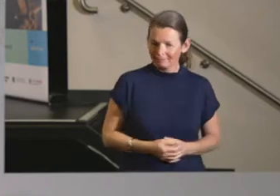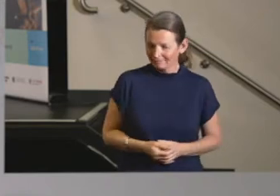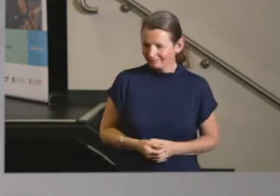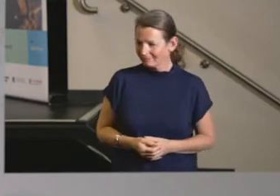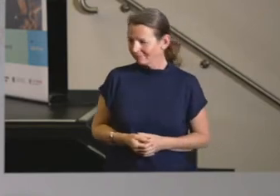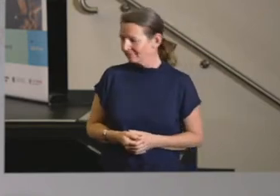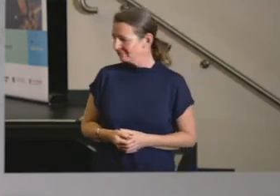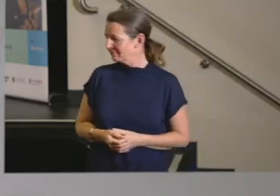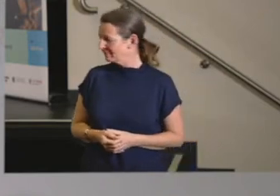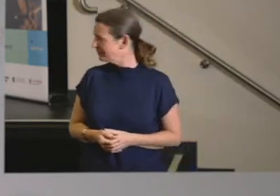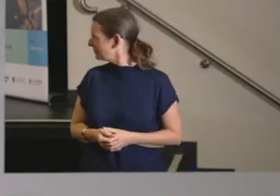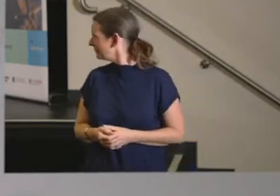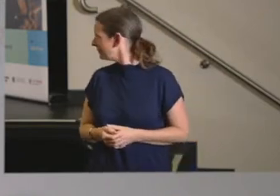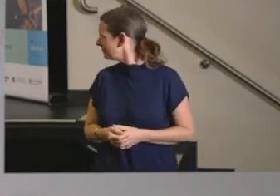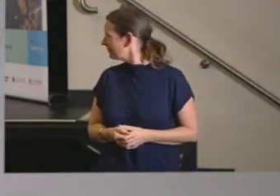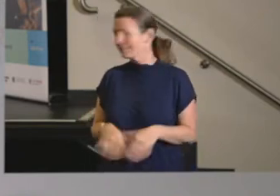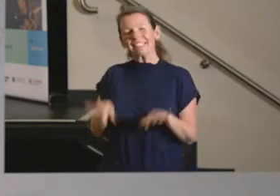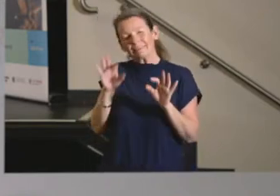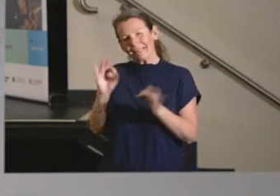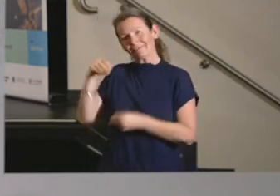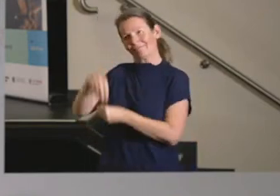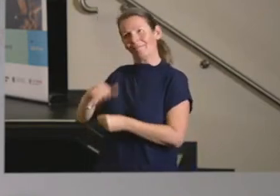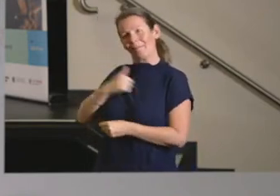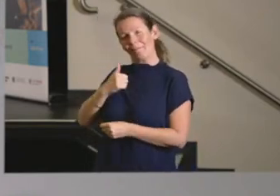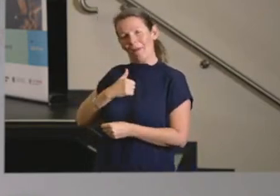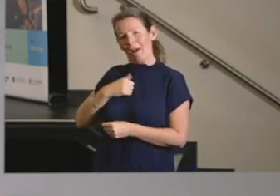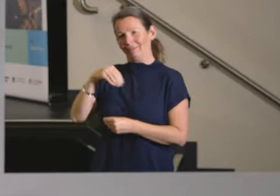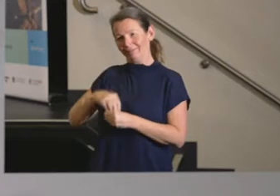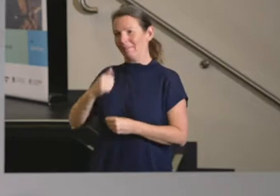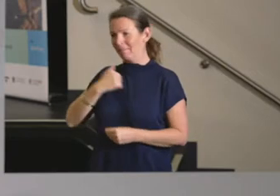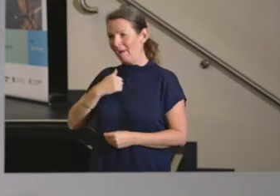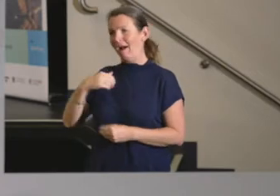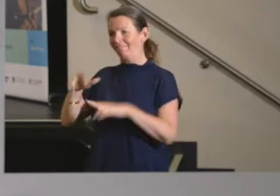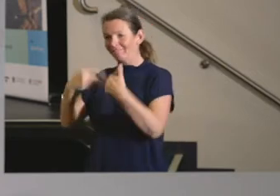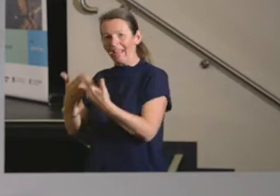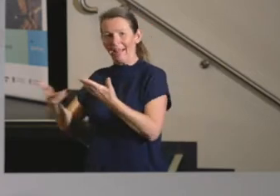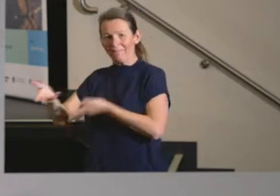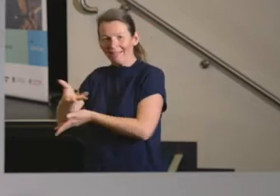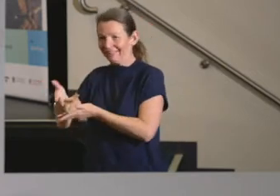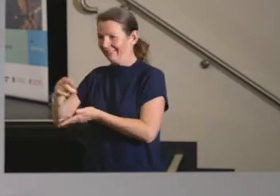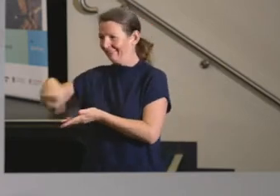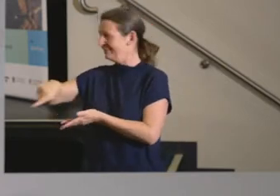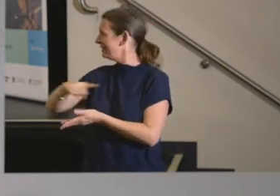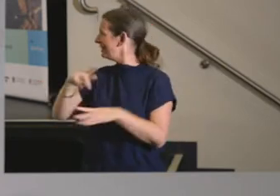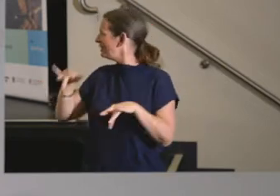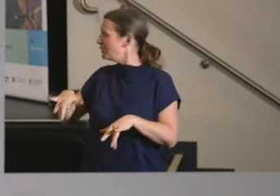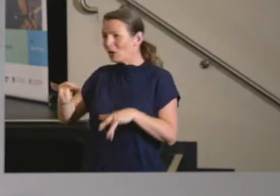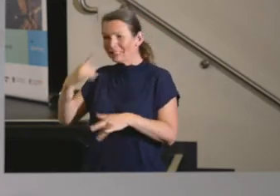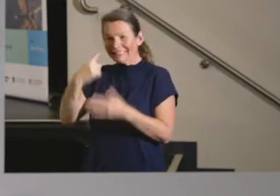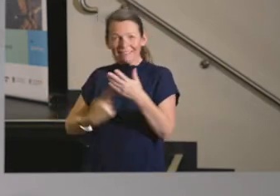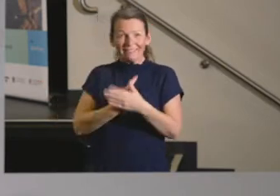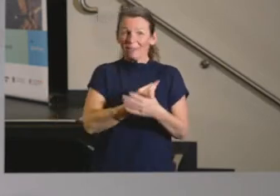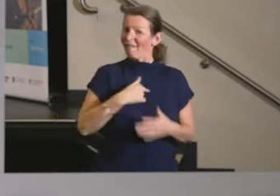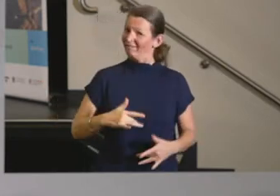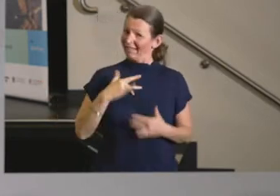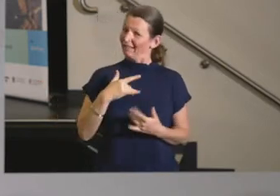That's just a bit of context for my context in my family and the rate of change that we've seen. So identity is very